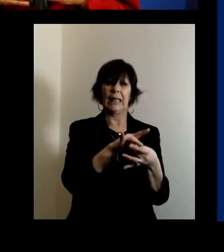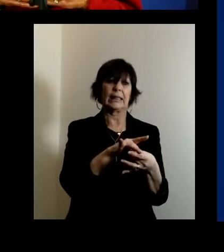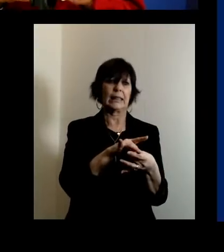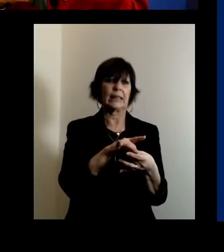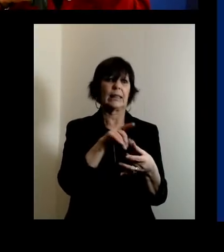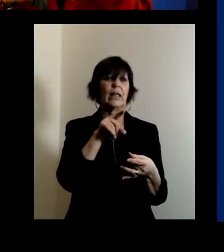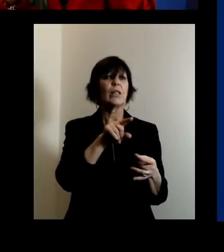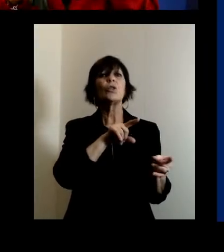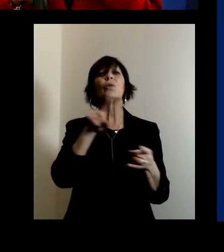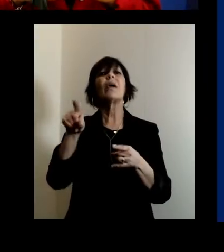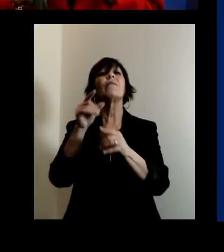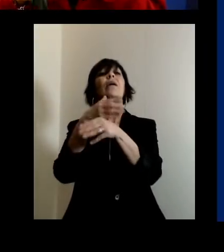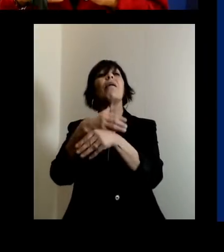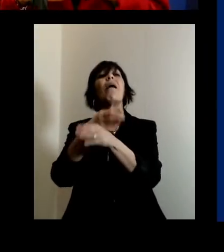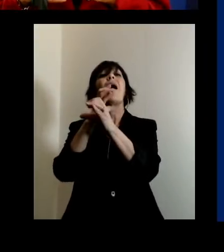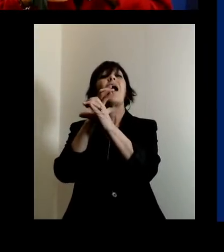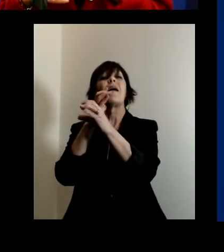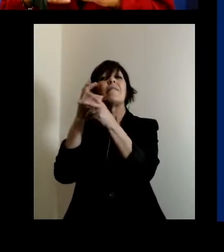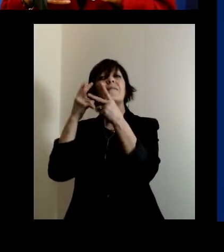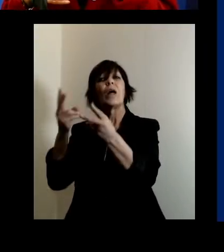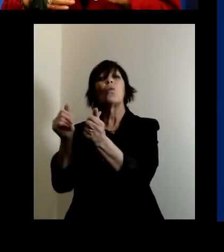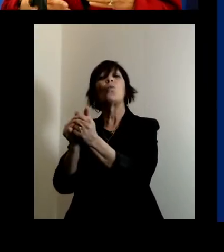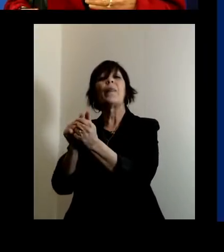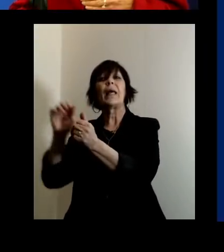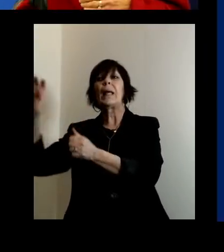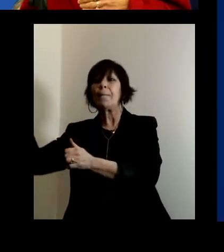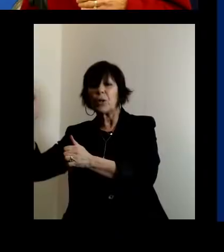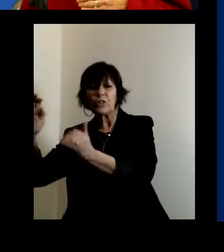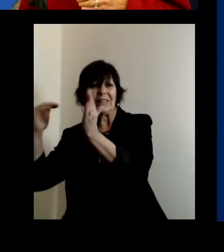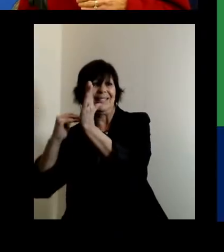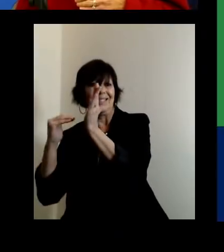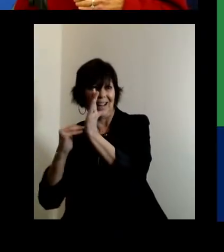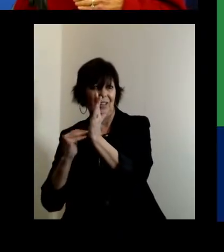virtual visit with a great emergency medicine provider.